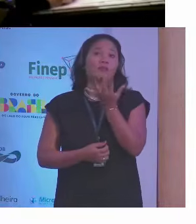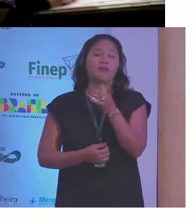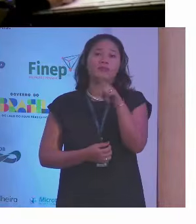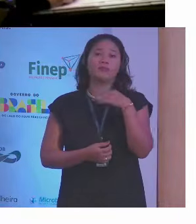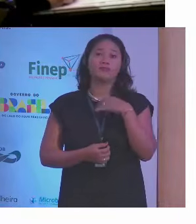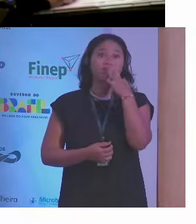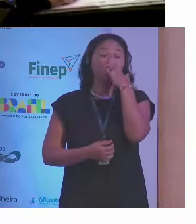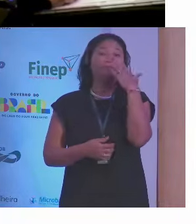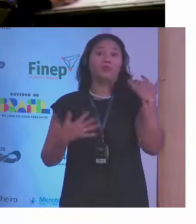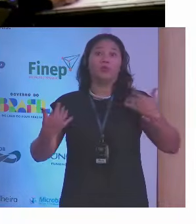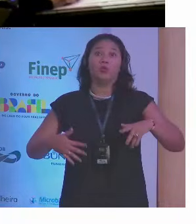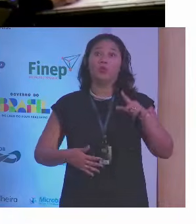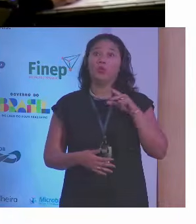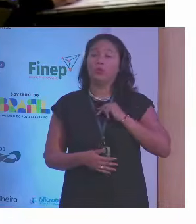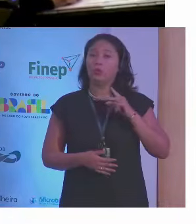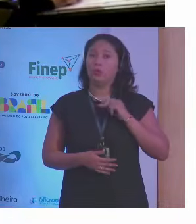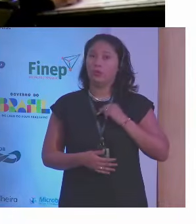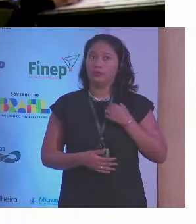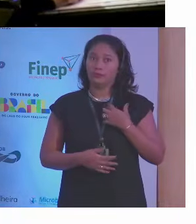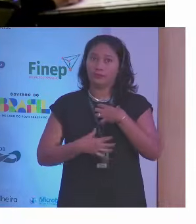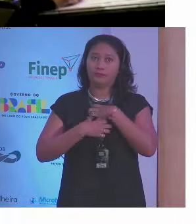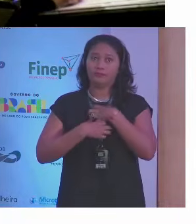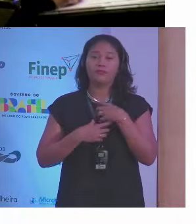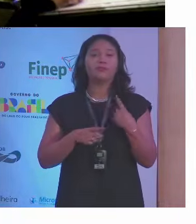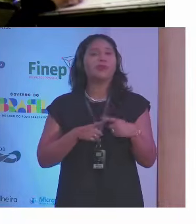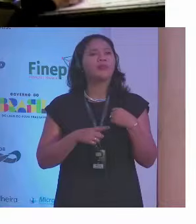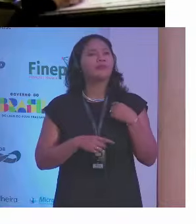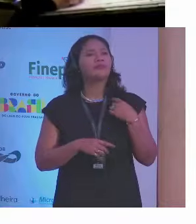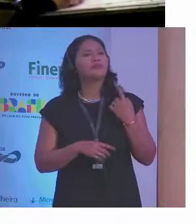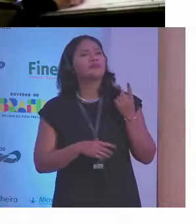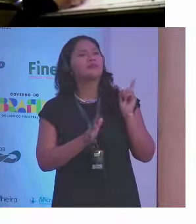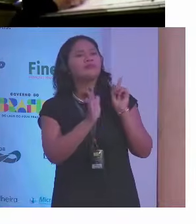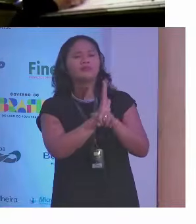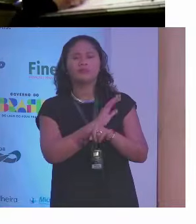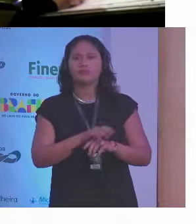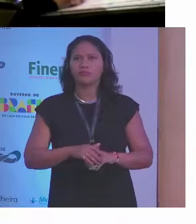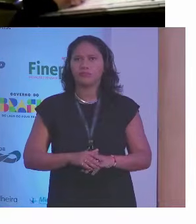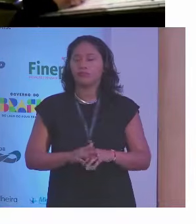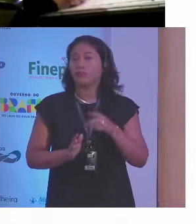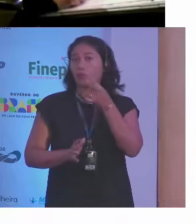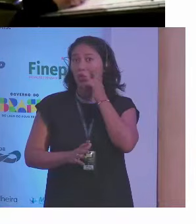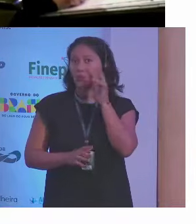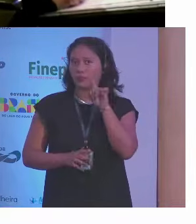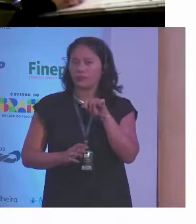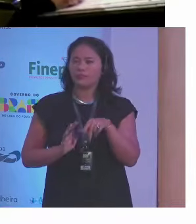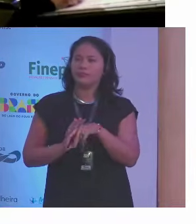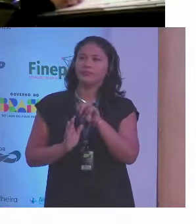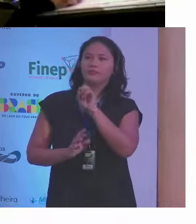impressed. But I have a question. Yesterday, I showed that